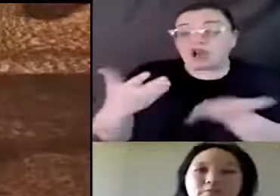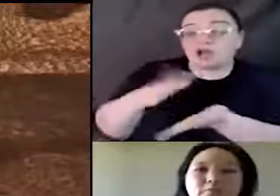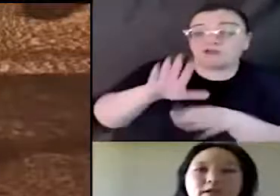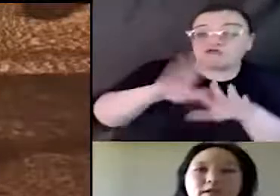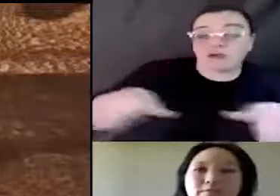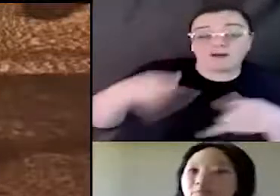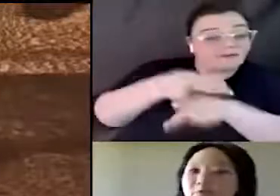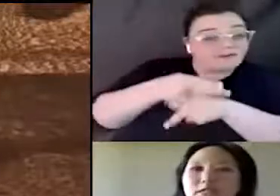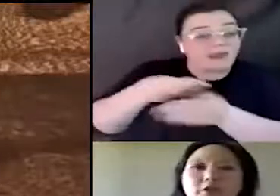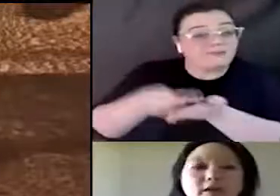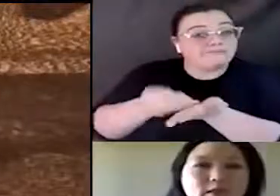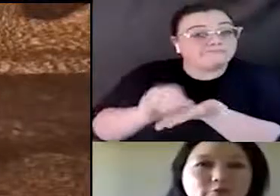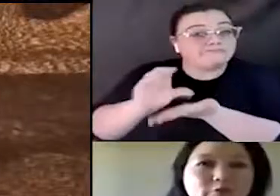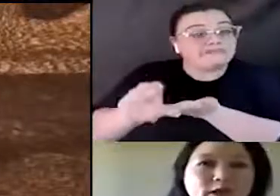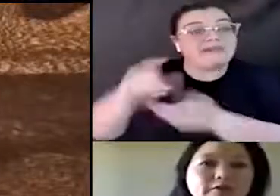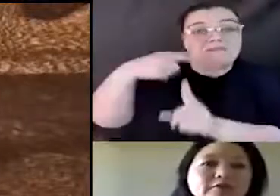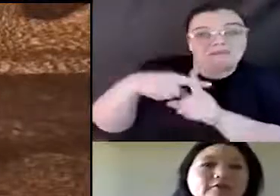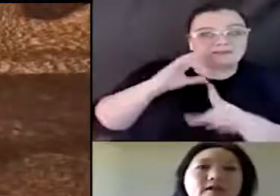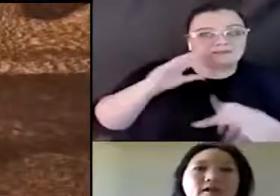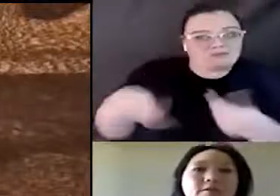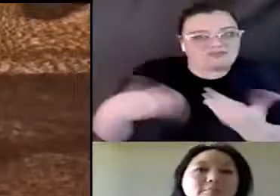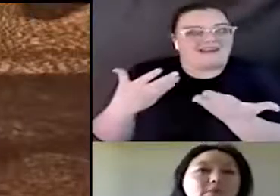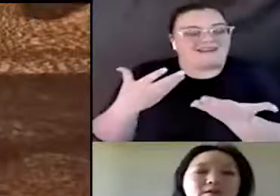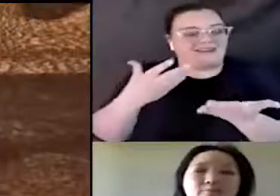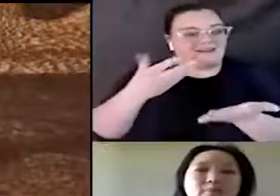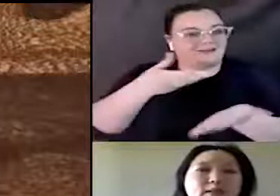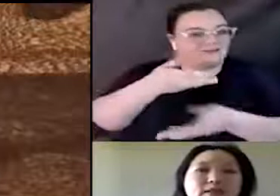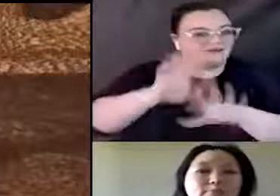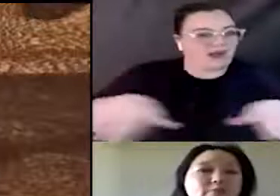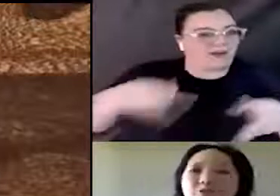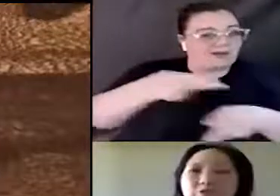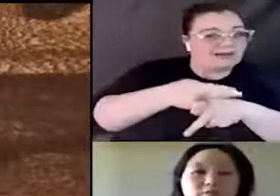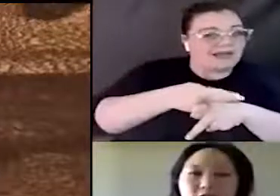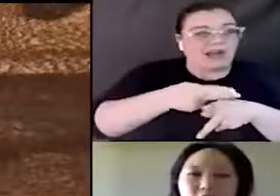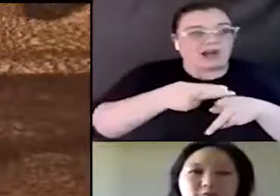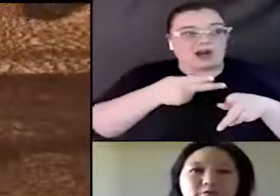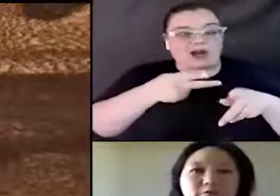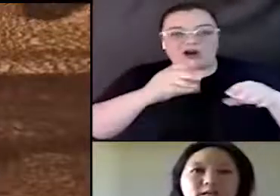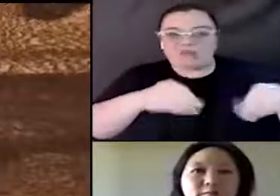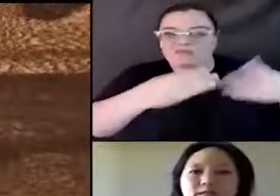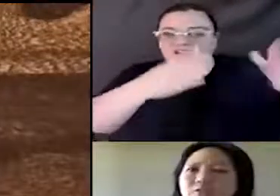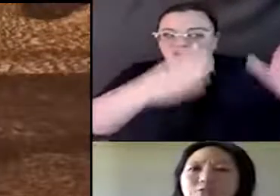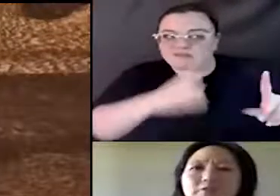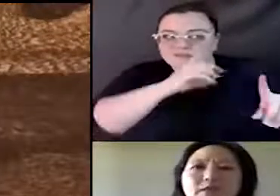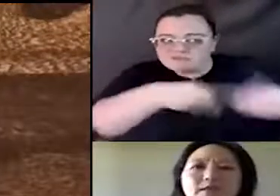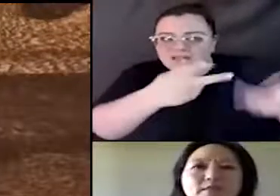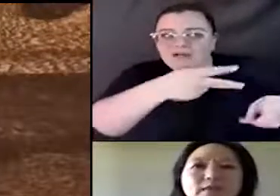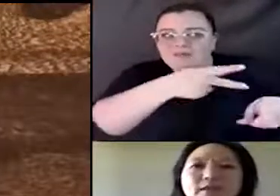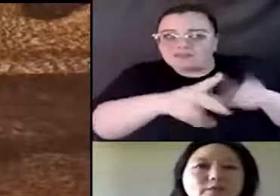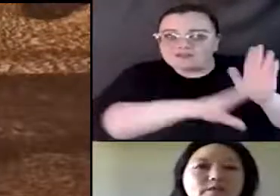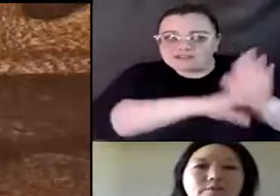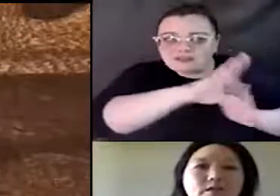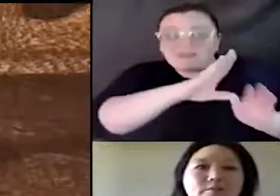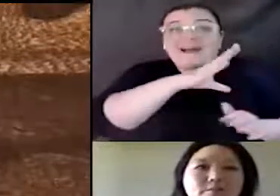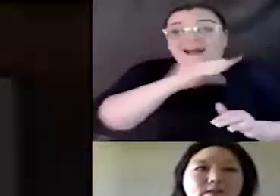also supporting childcare providers, providing professional development for them, and also during the pandemic,